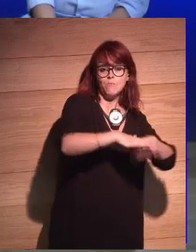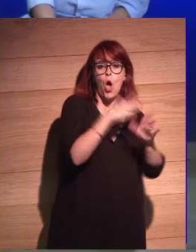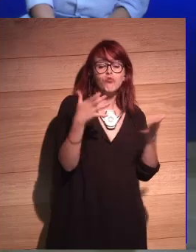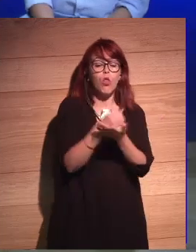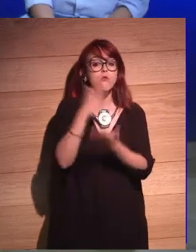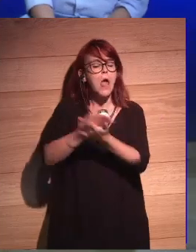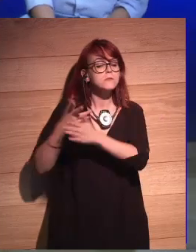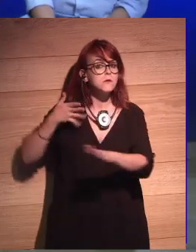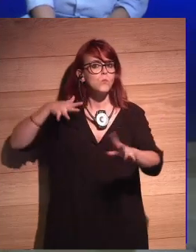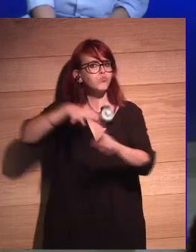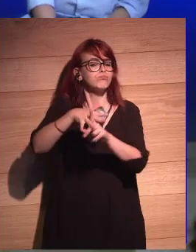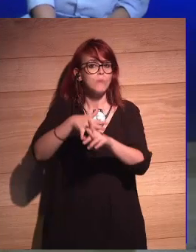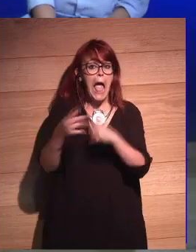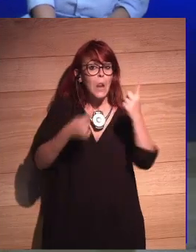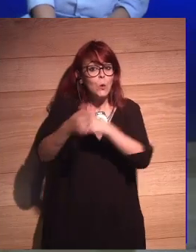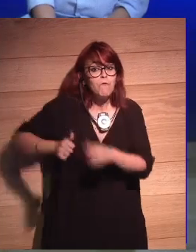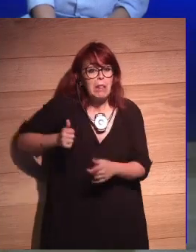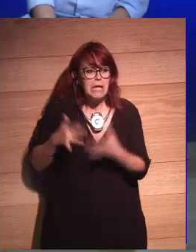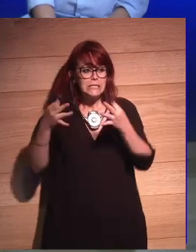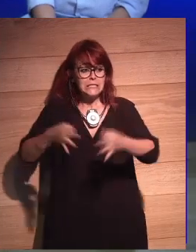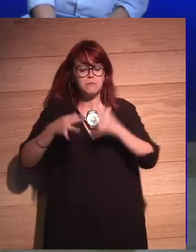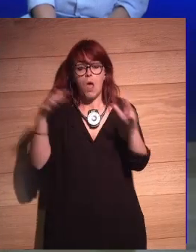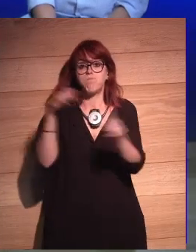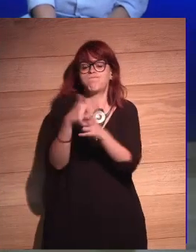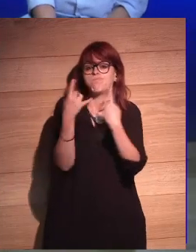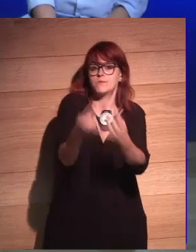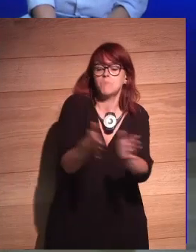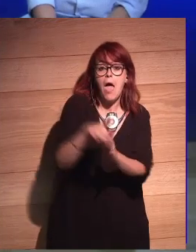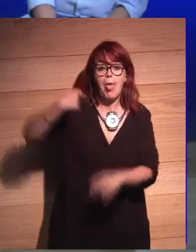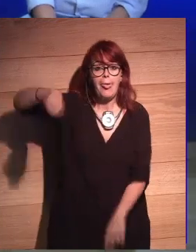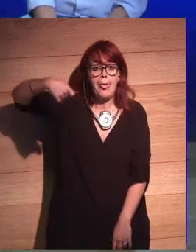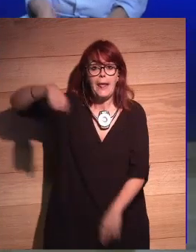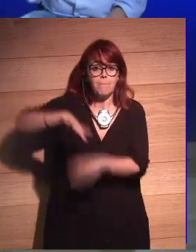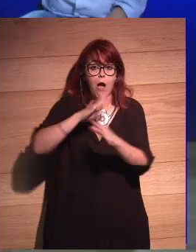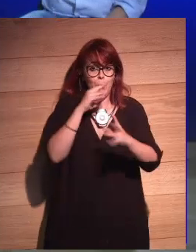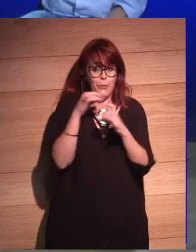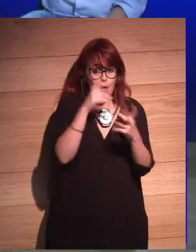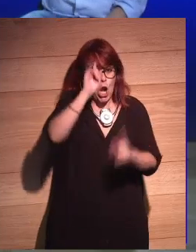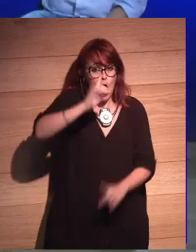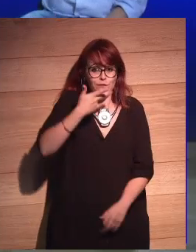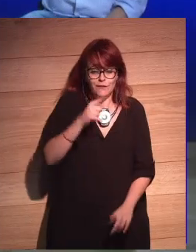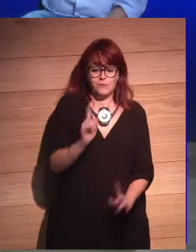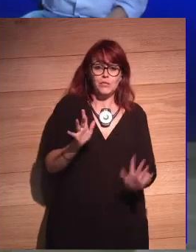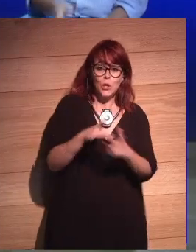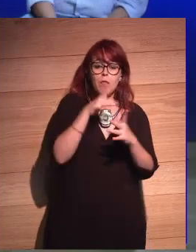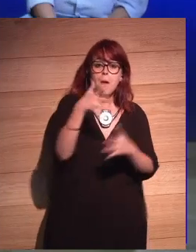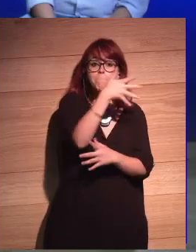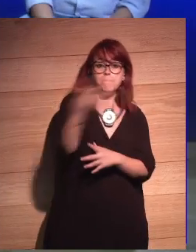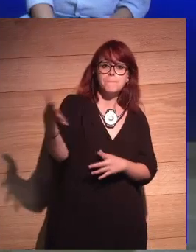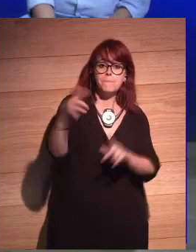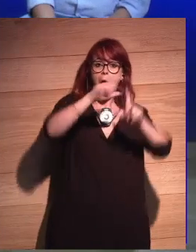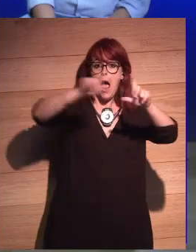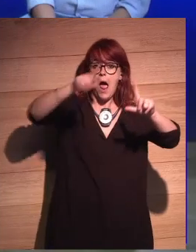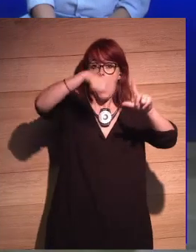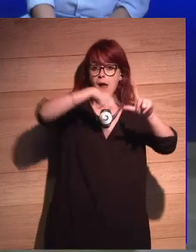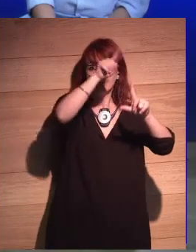instruments. So that day, everybody came there. Even some people that couldn't play any